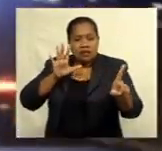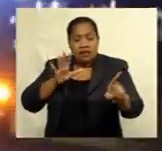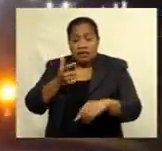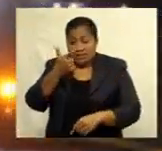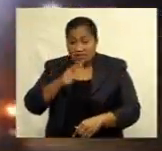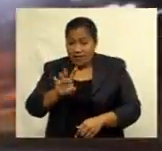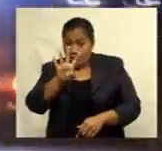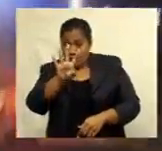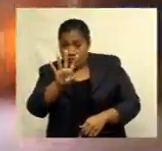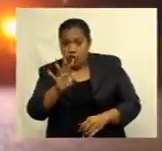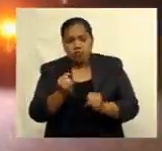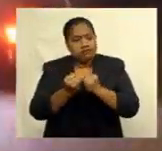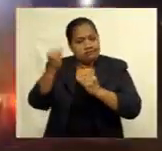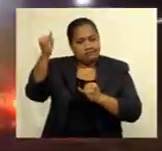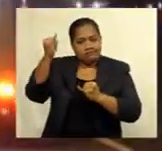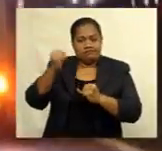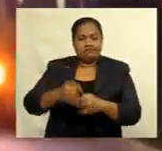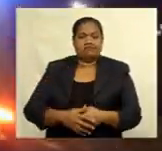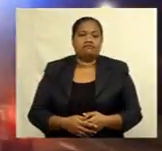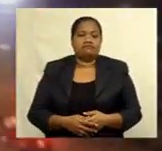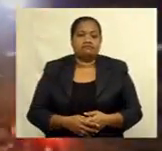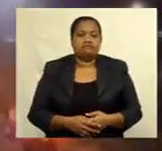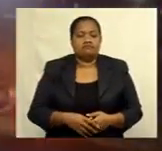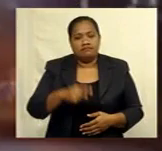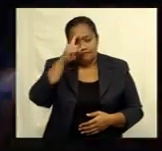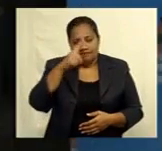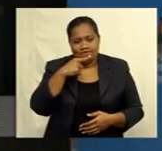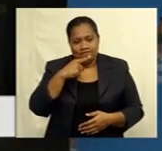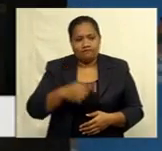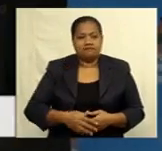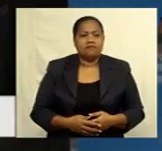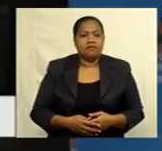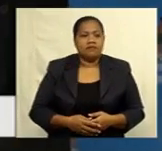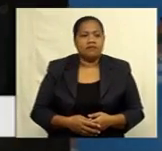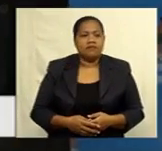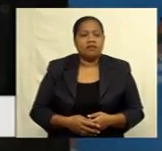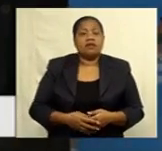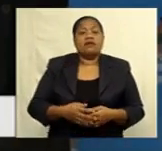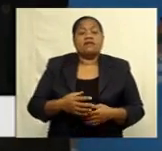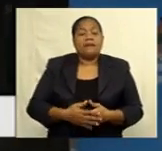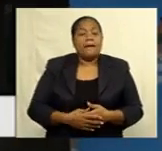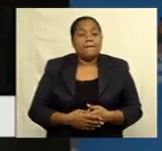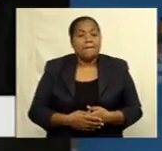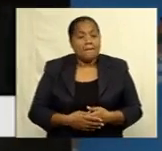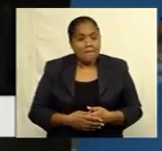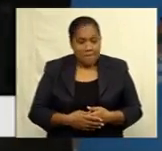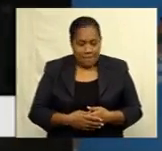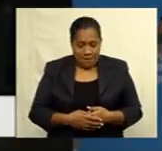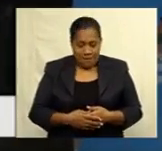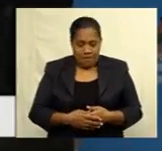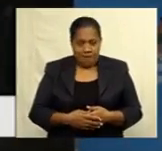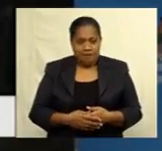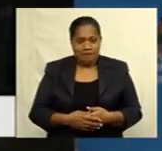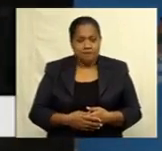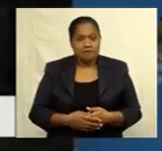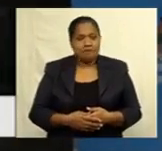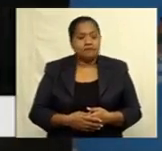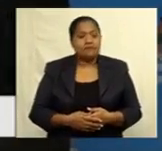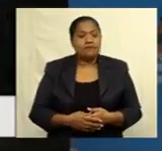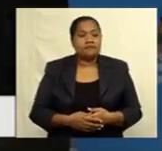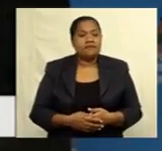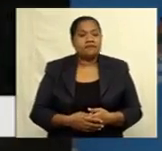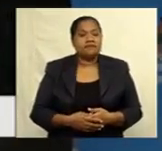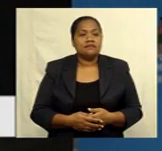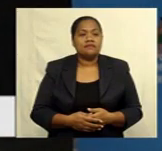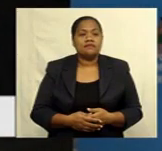them are in severe or critical condition. The more people we have unvaccinated in the population, the worse the impact